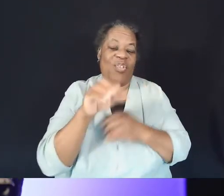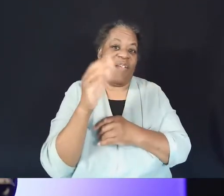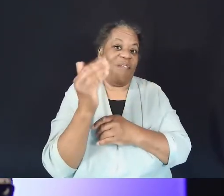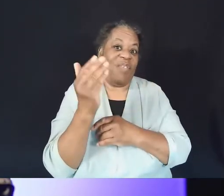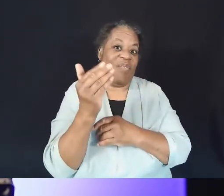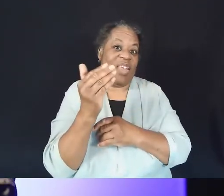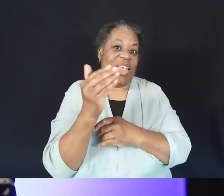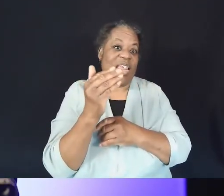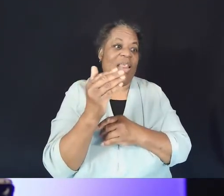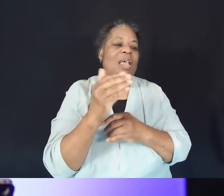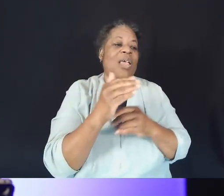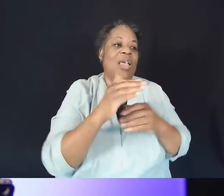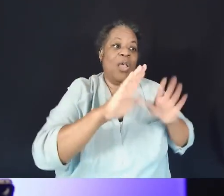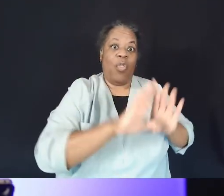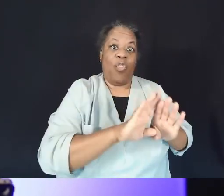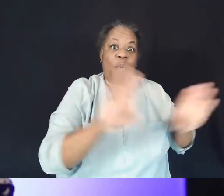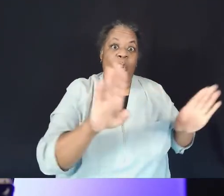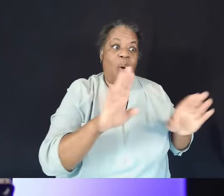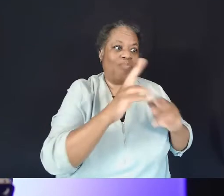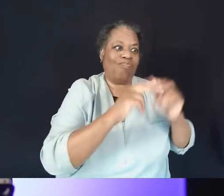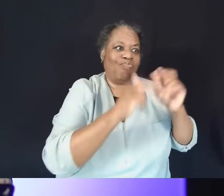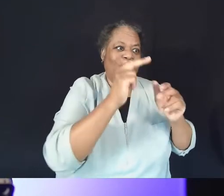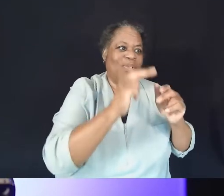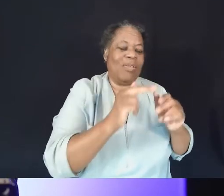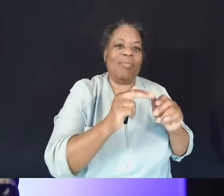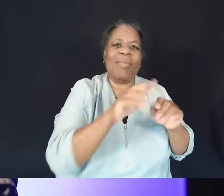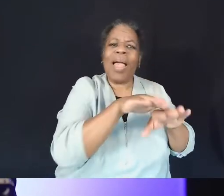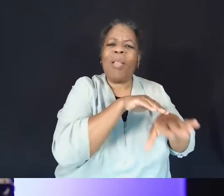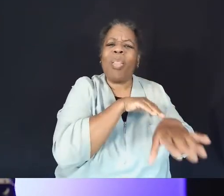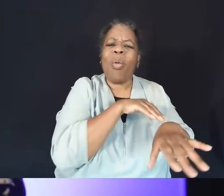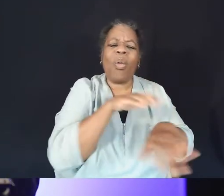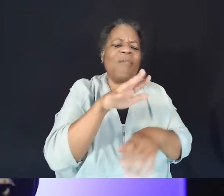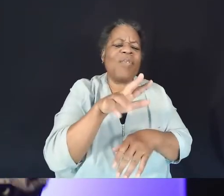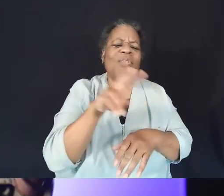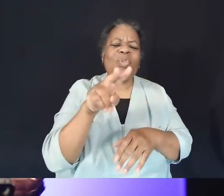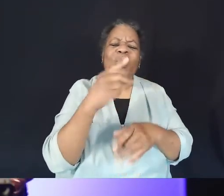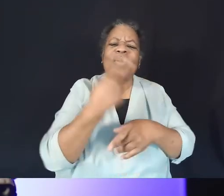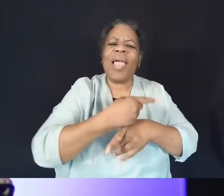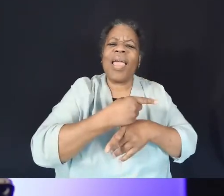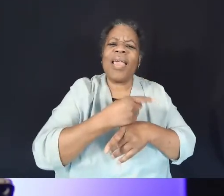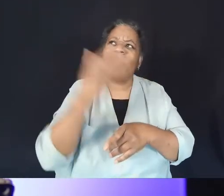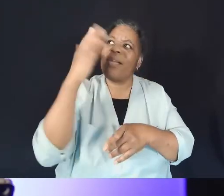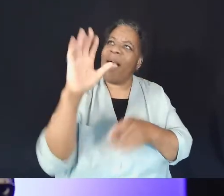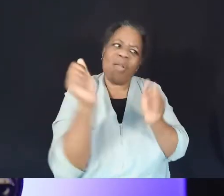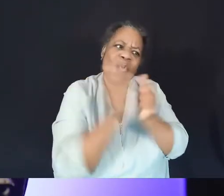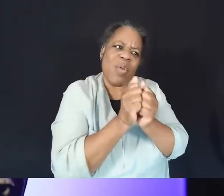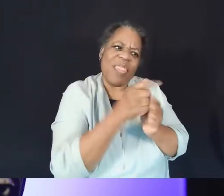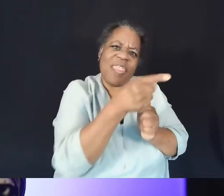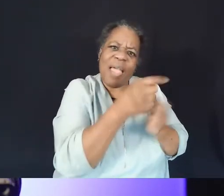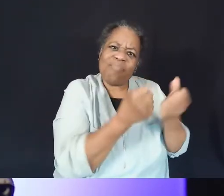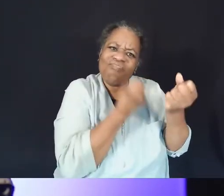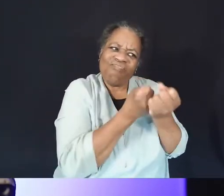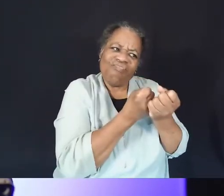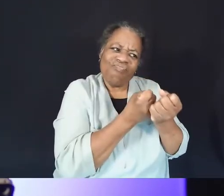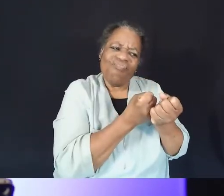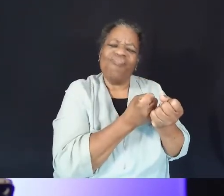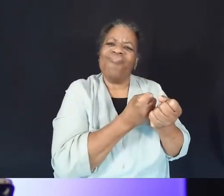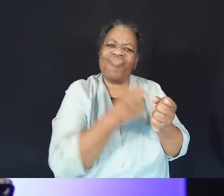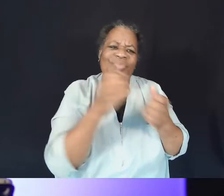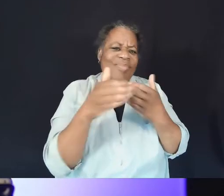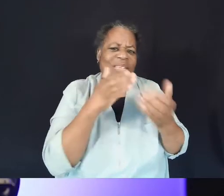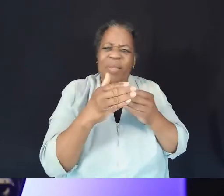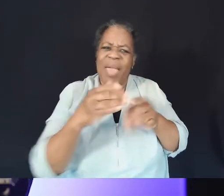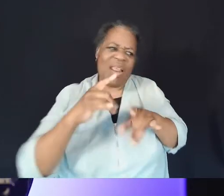in just 52 days because God was with them. Despite the political opposition, despite the threat of